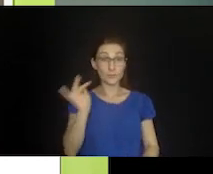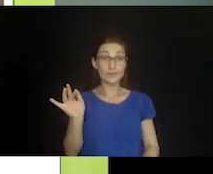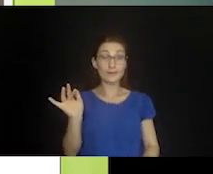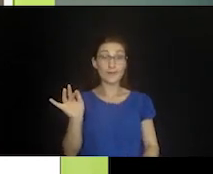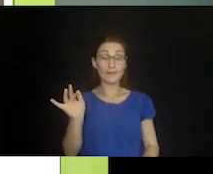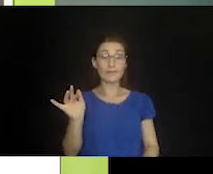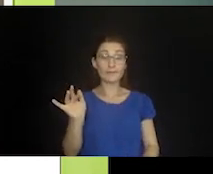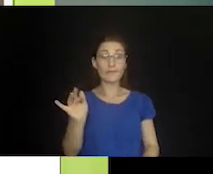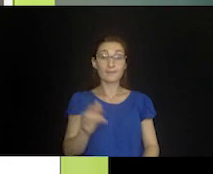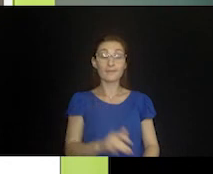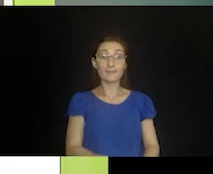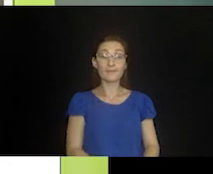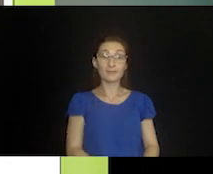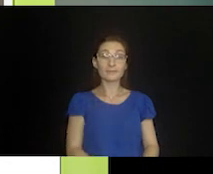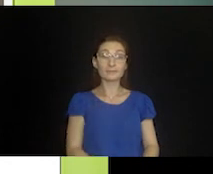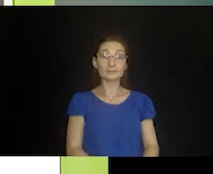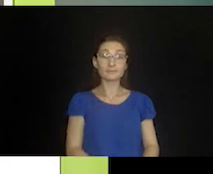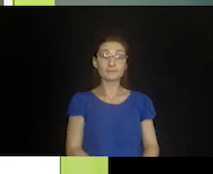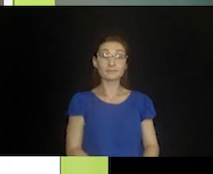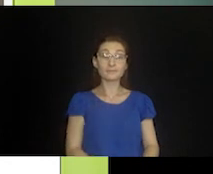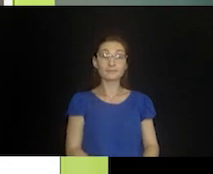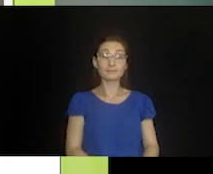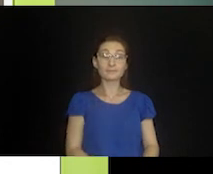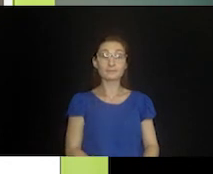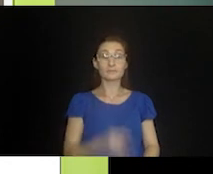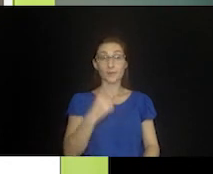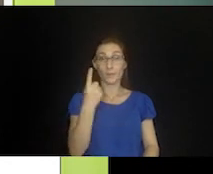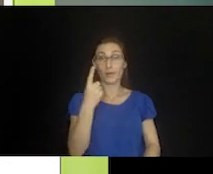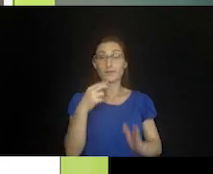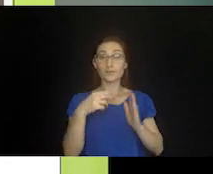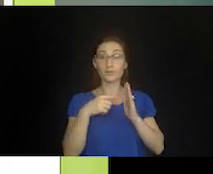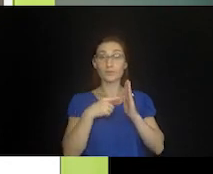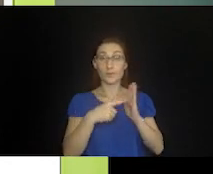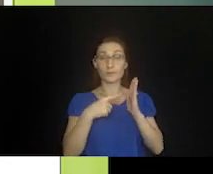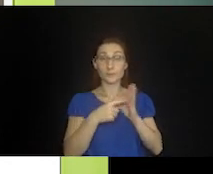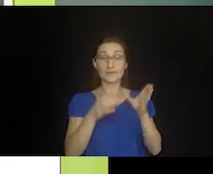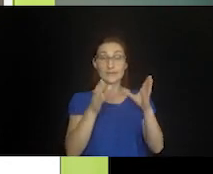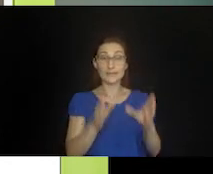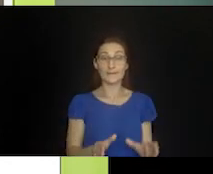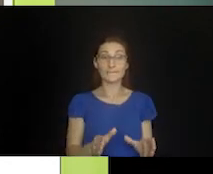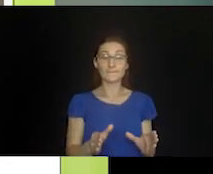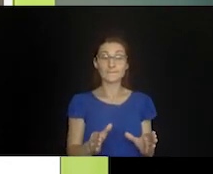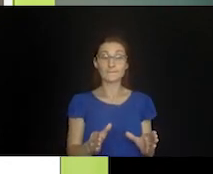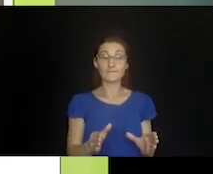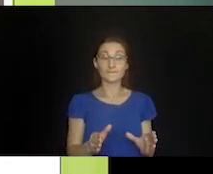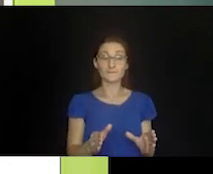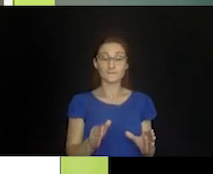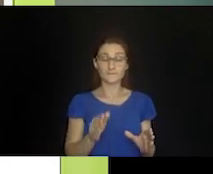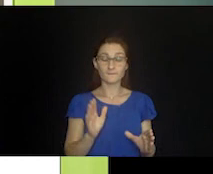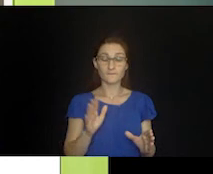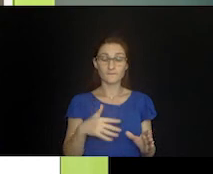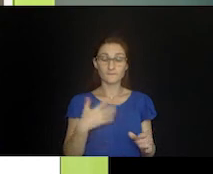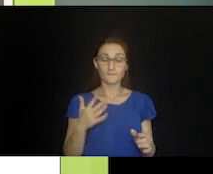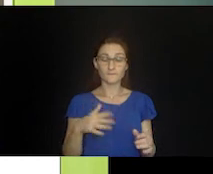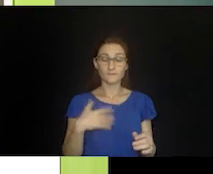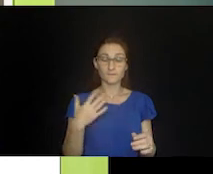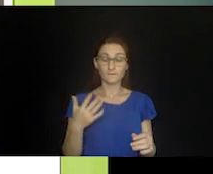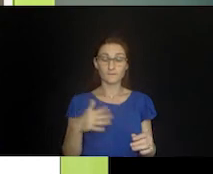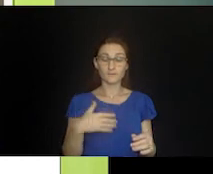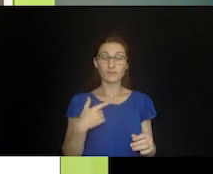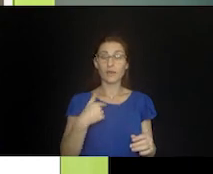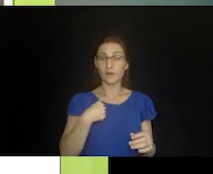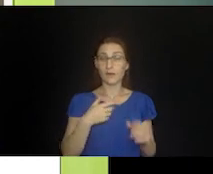representatives in California, and there was this one representative